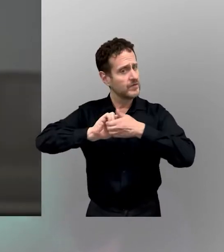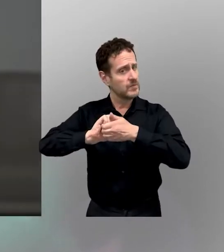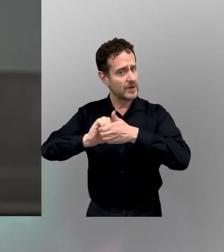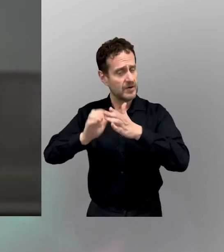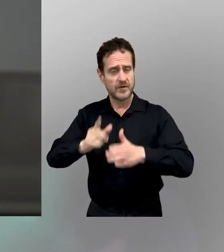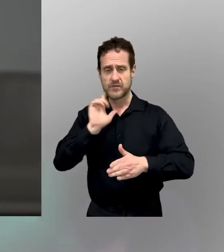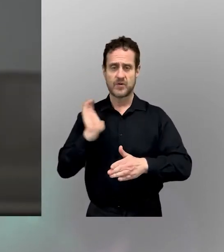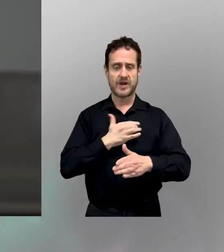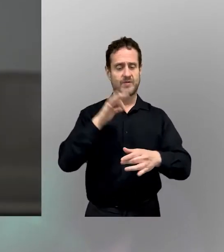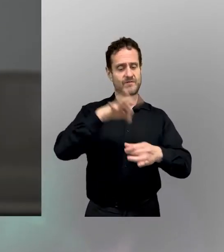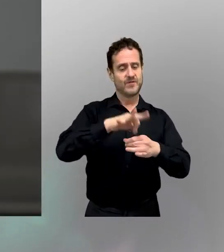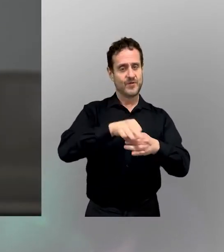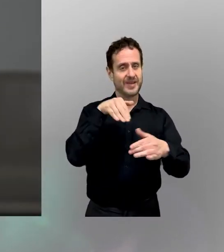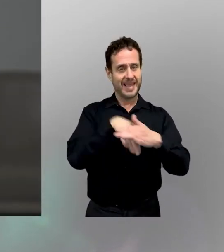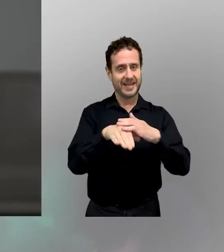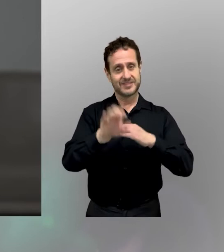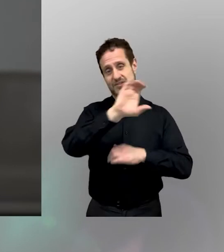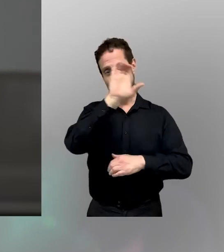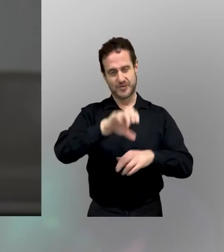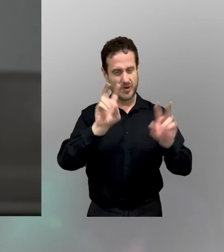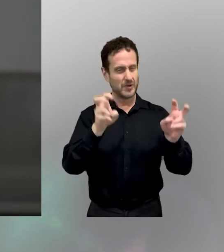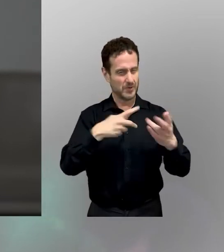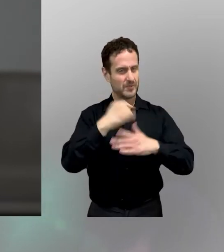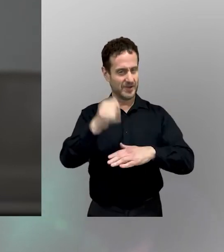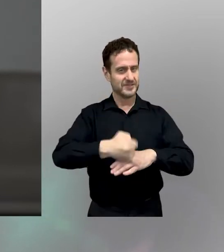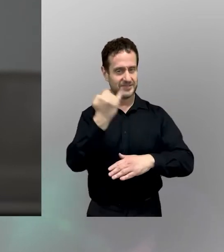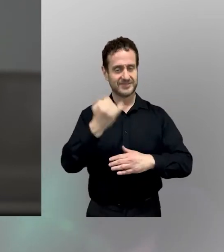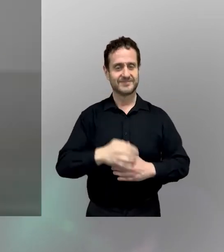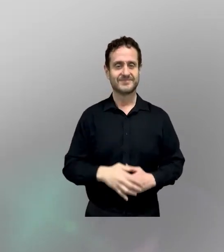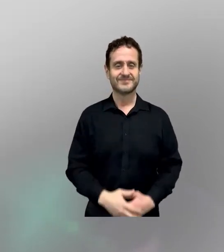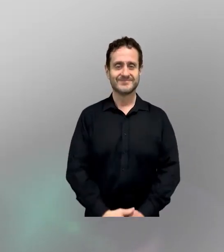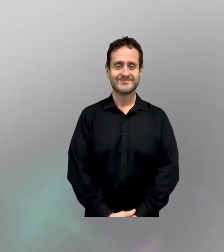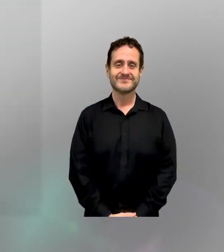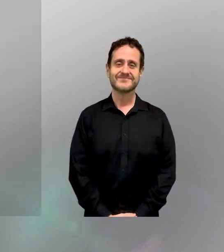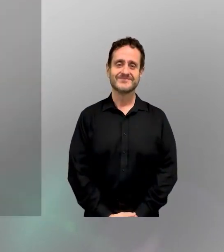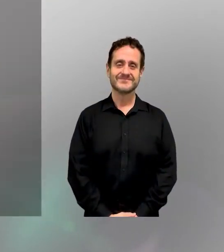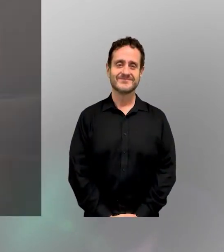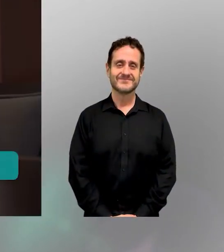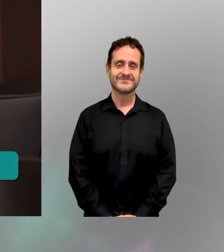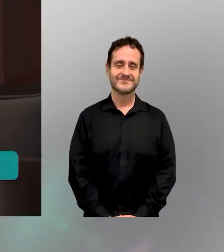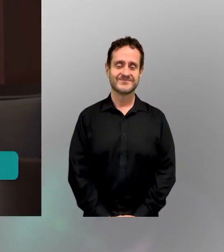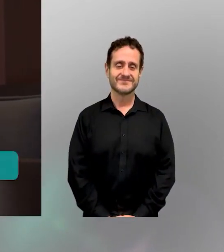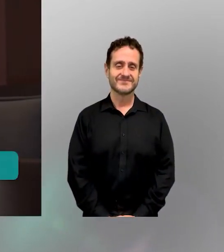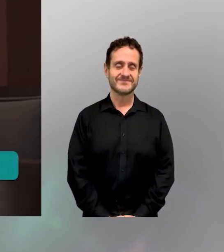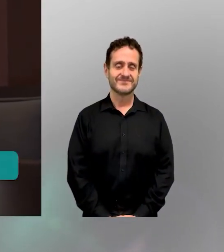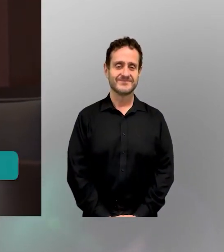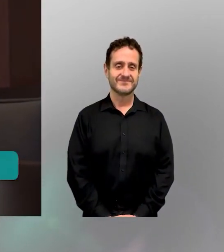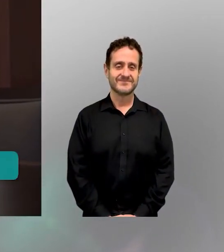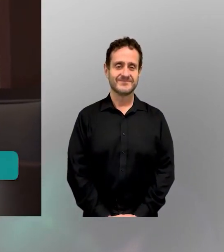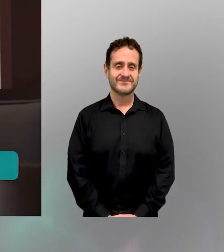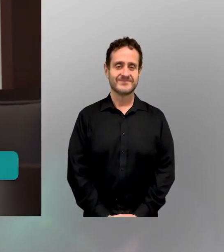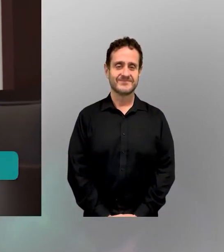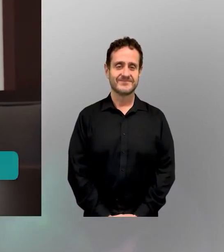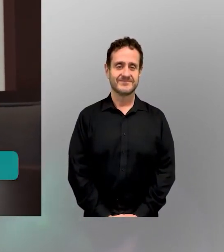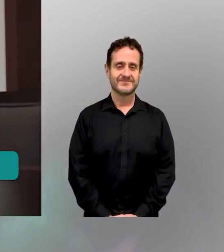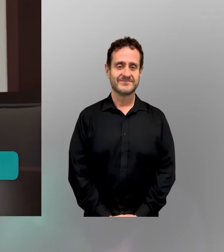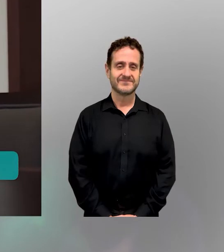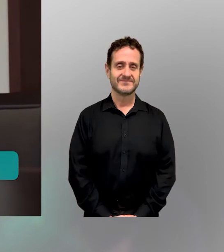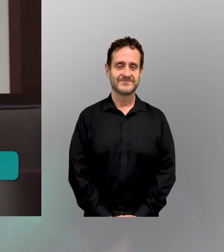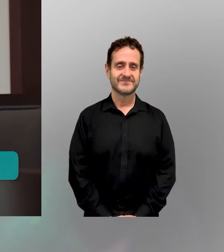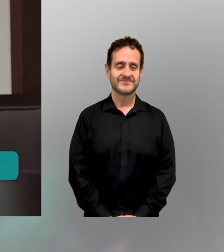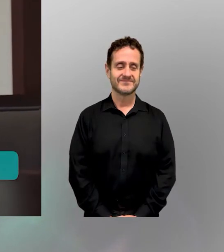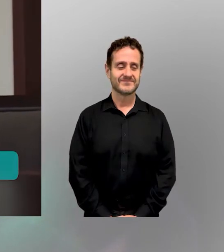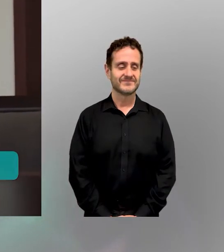a terrific partner in our Voting Access Chicago project. Kristen Wickler, Associate, Winston and Strawn, President,